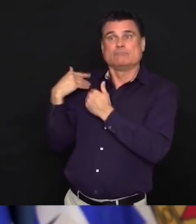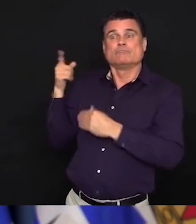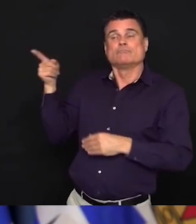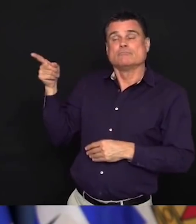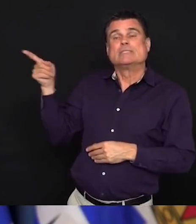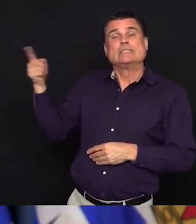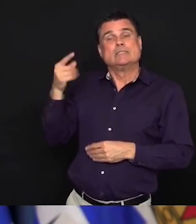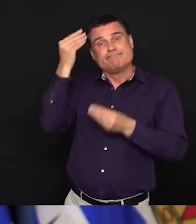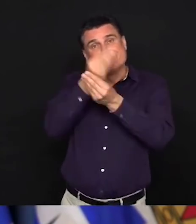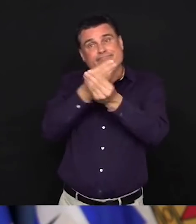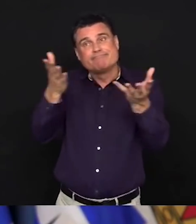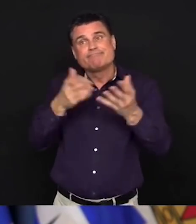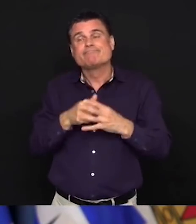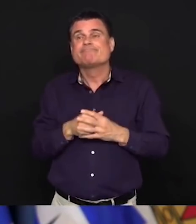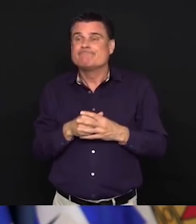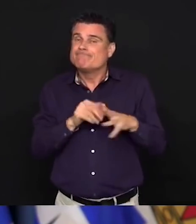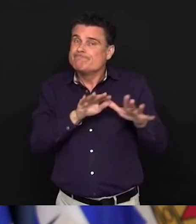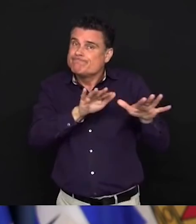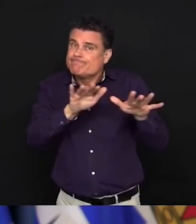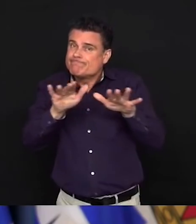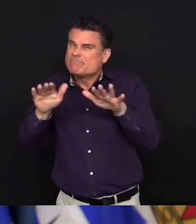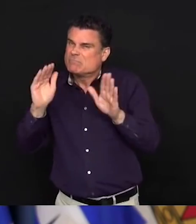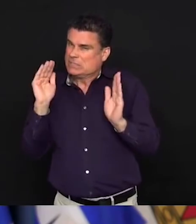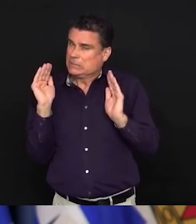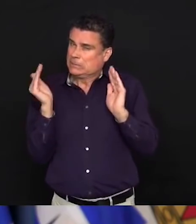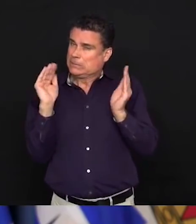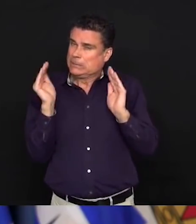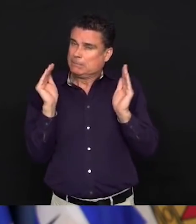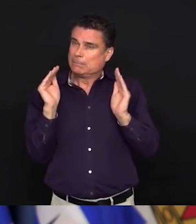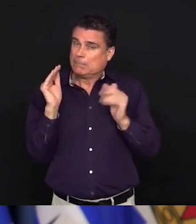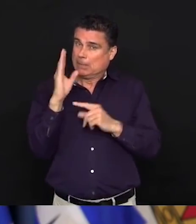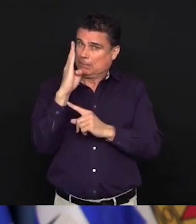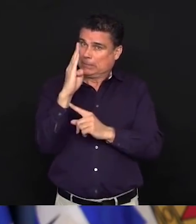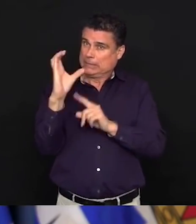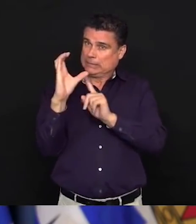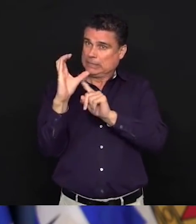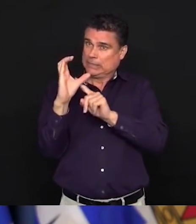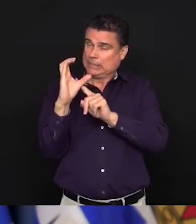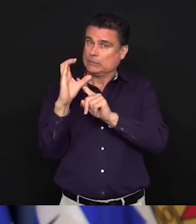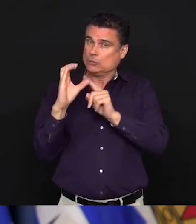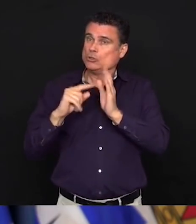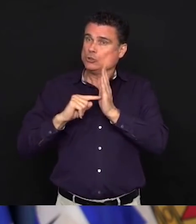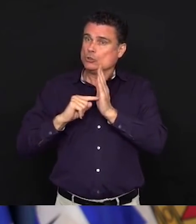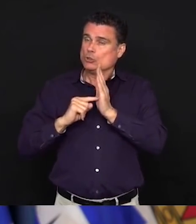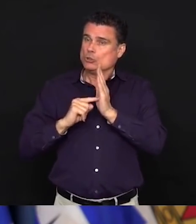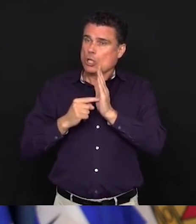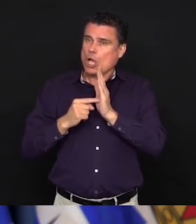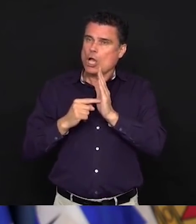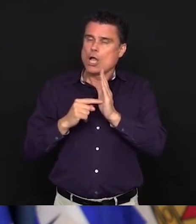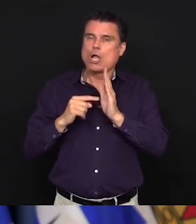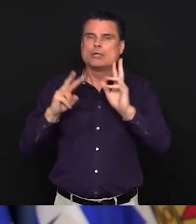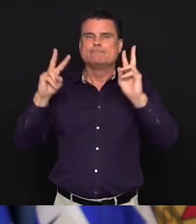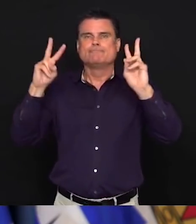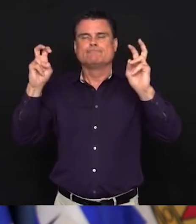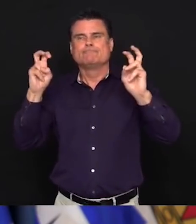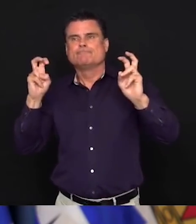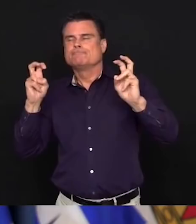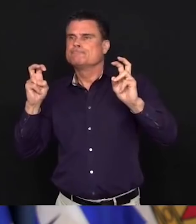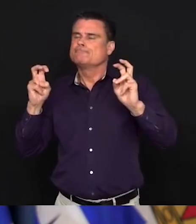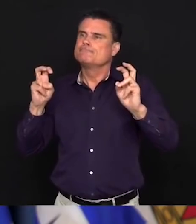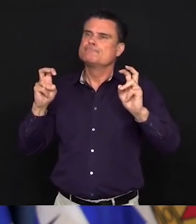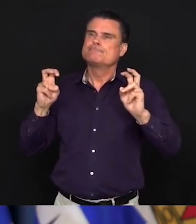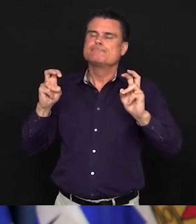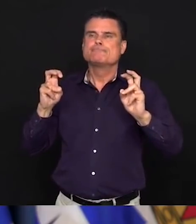the programs that we're putting in place, and they see an opportunity to return to British Columbia perhaps faster than they will to other parts of